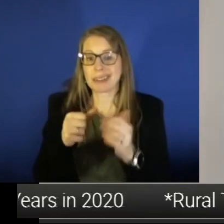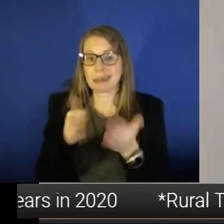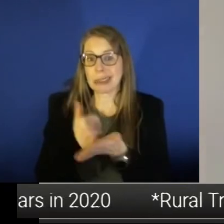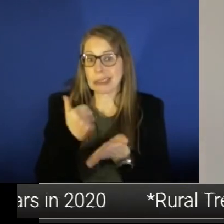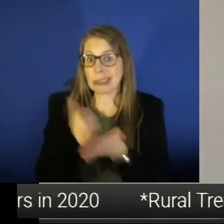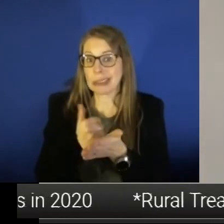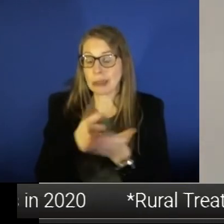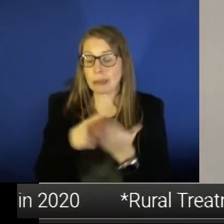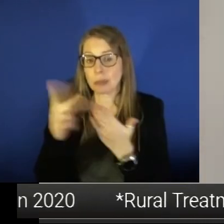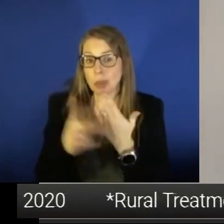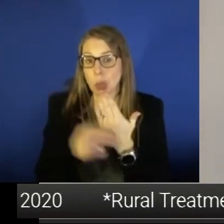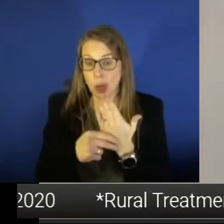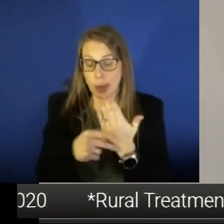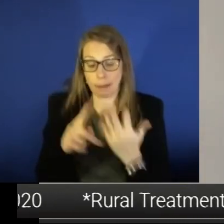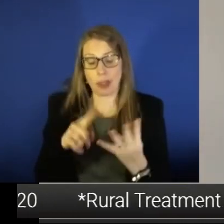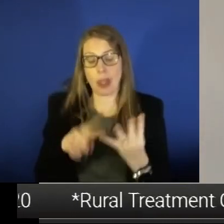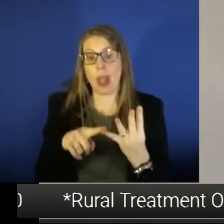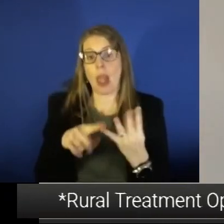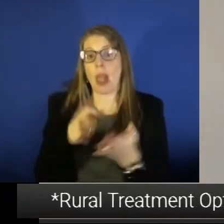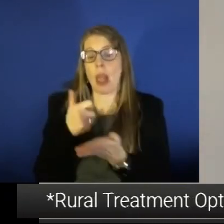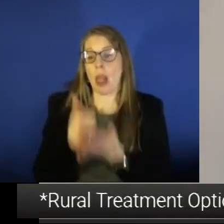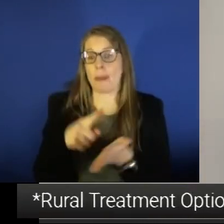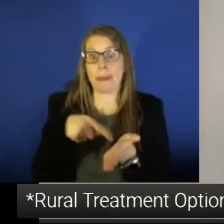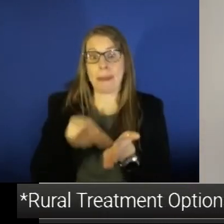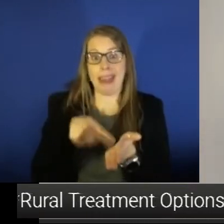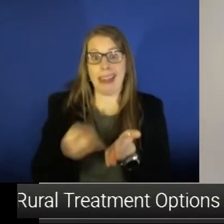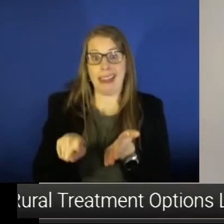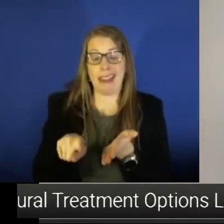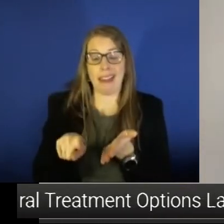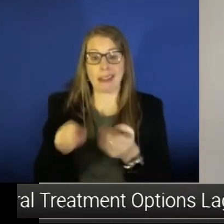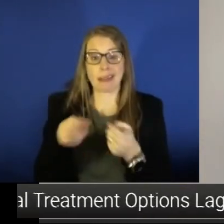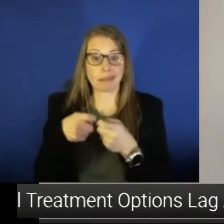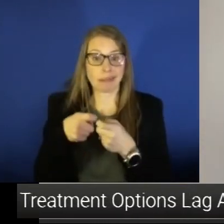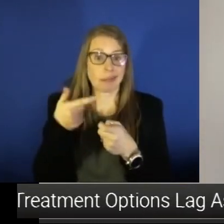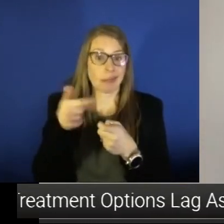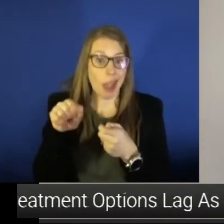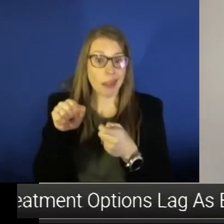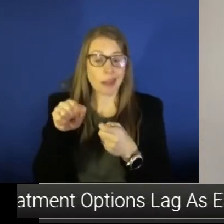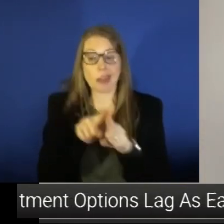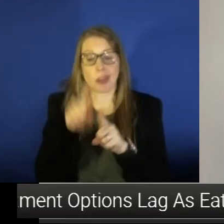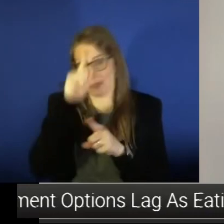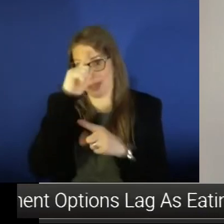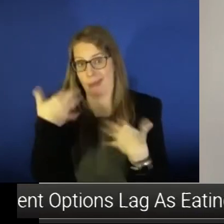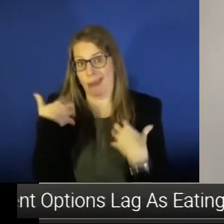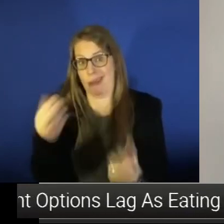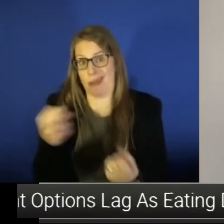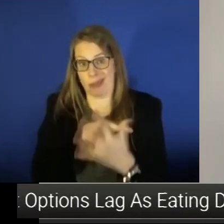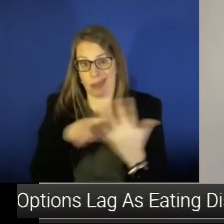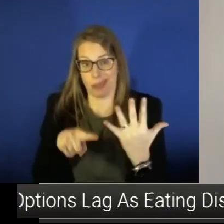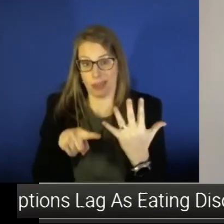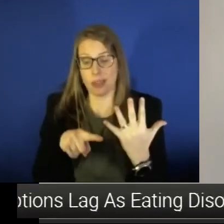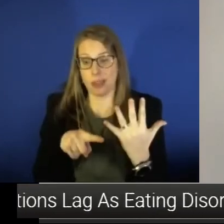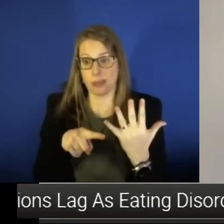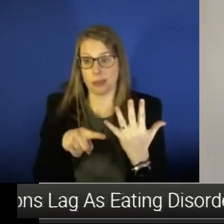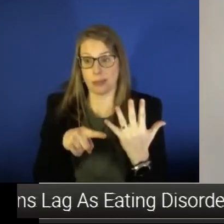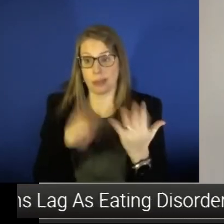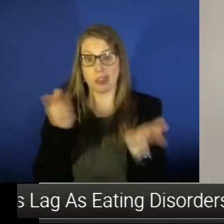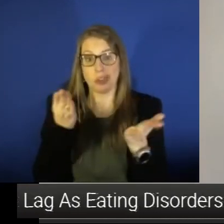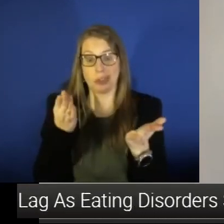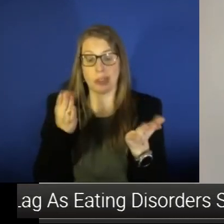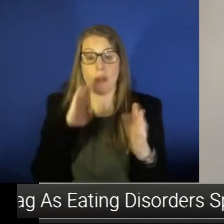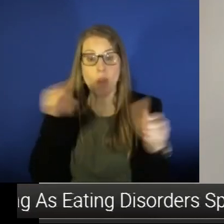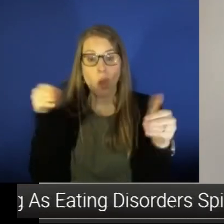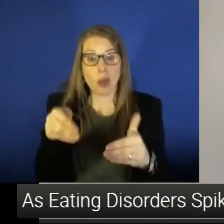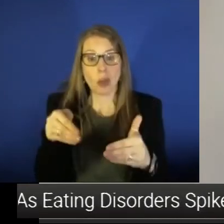help with their utilities, and then also mental health programming. And it's those last, that focus on